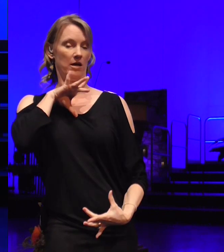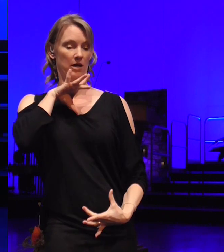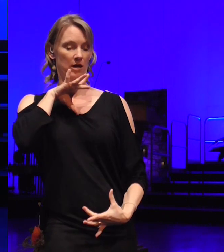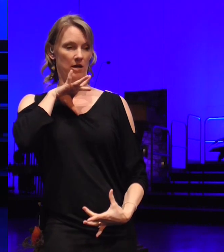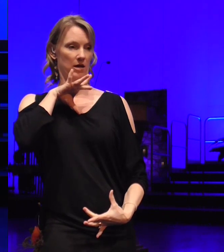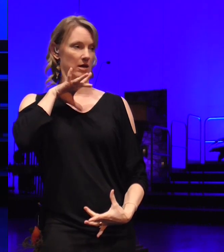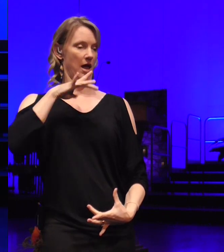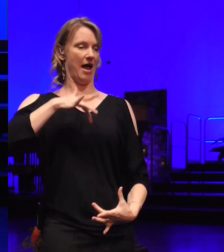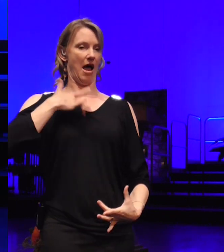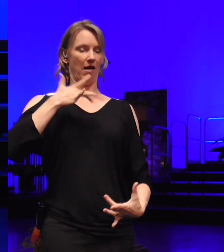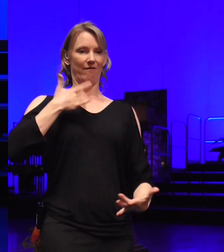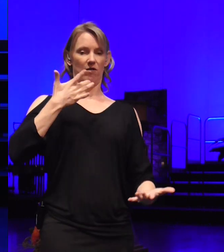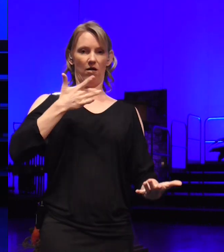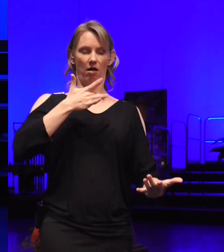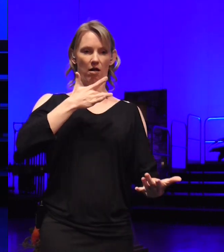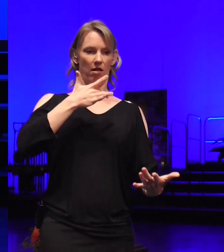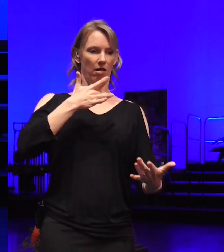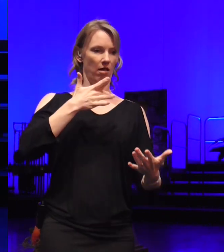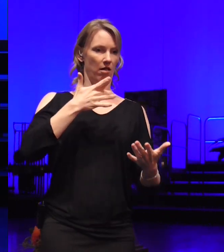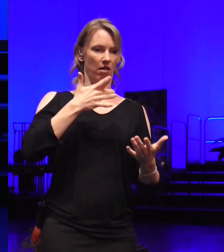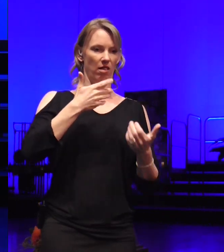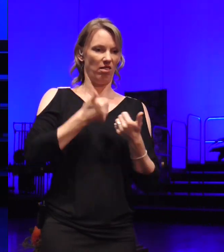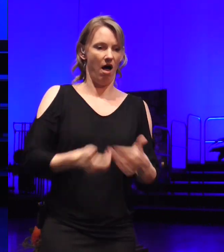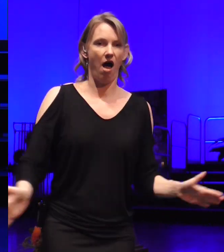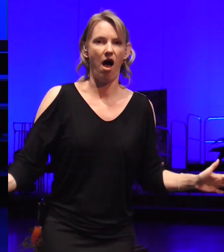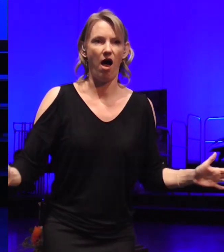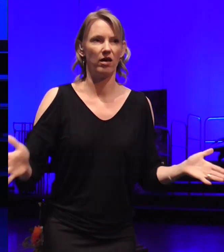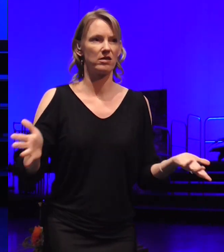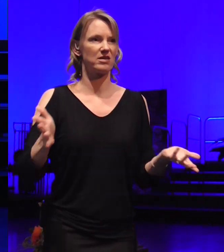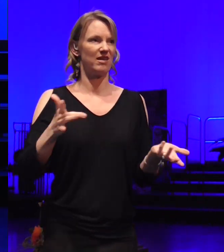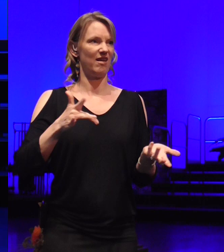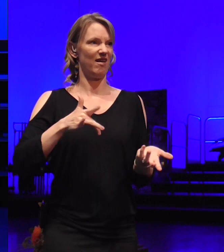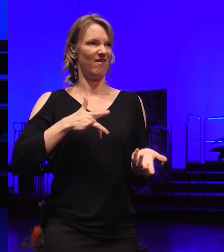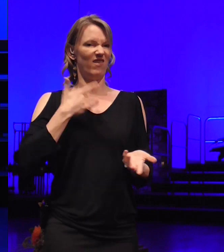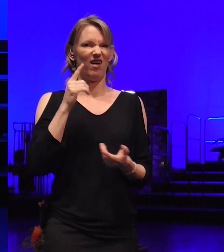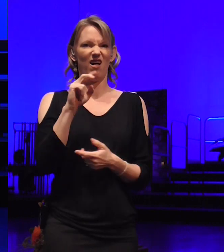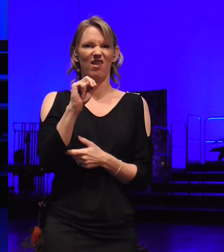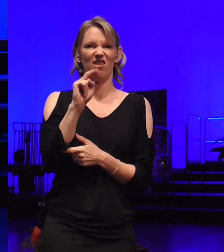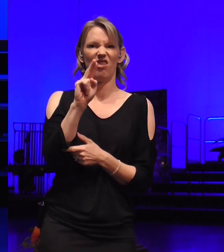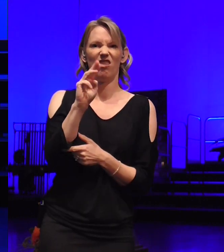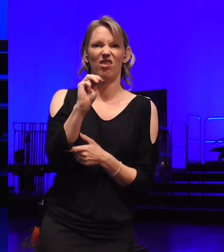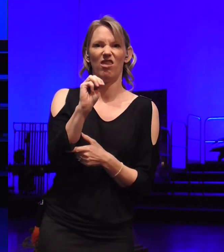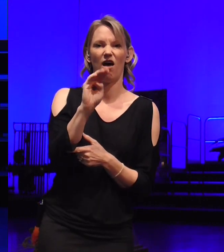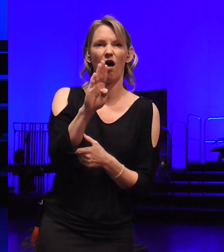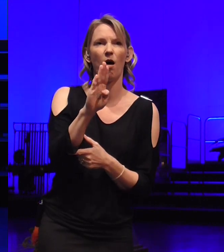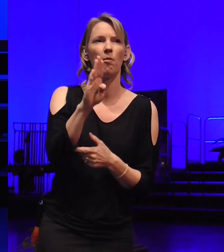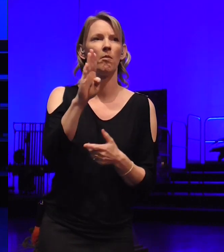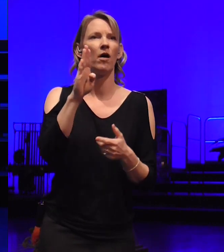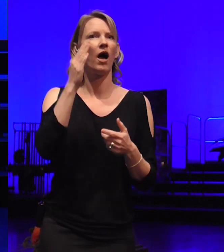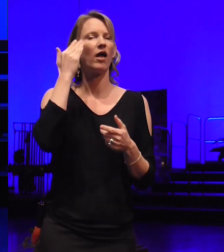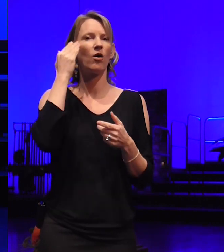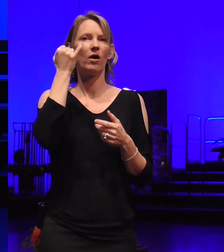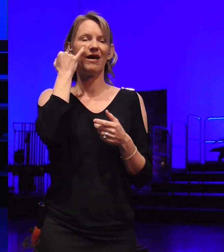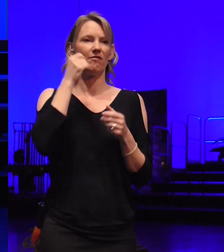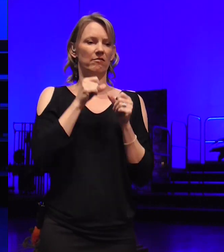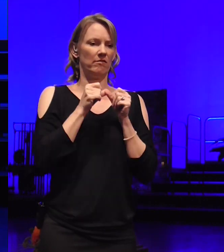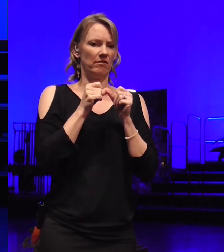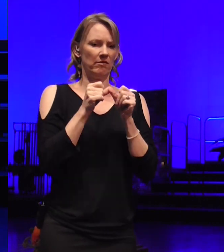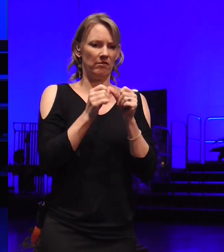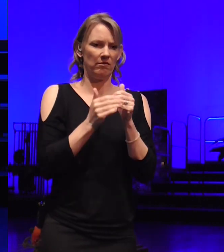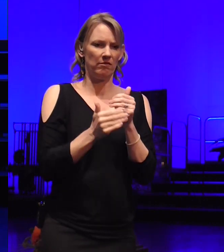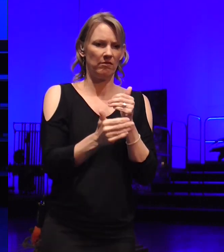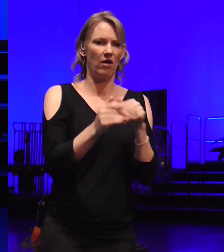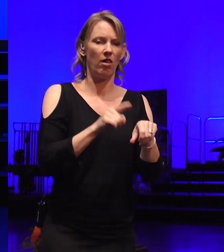I can end up feeling lost or numb. And if it goes on for quite some time, I begin to feel this sense